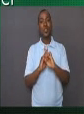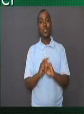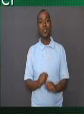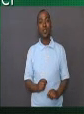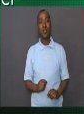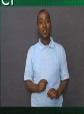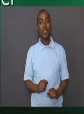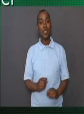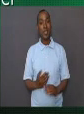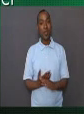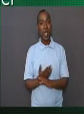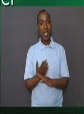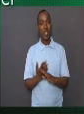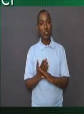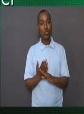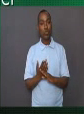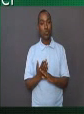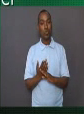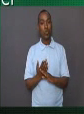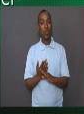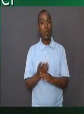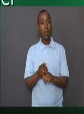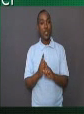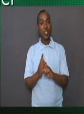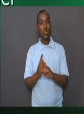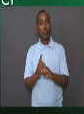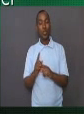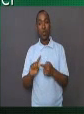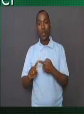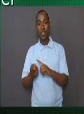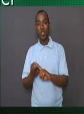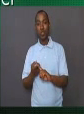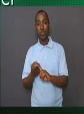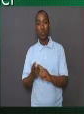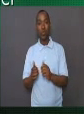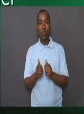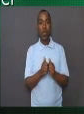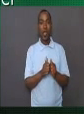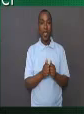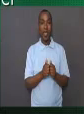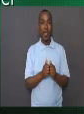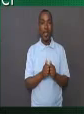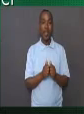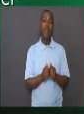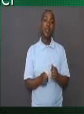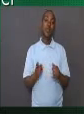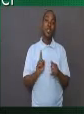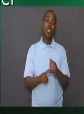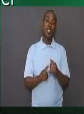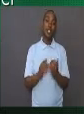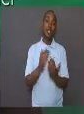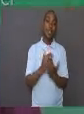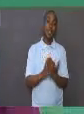Please discuss your food chain with your classmates at the end of this lesson.